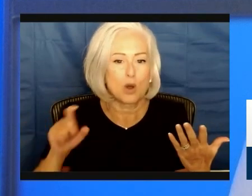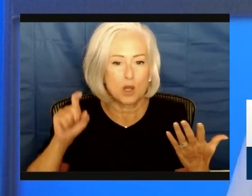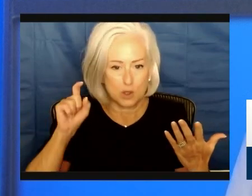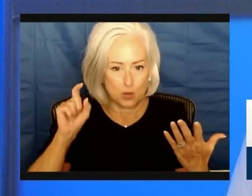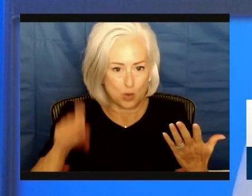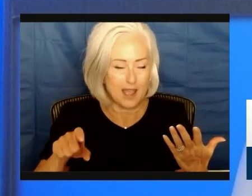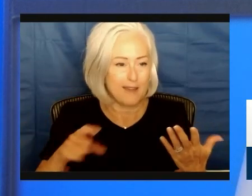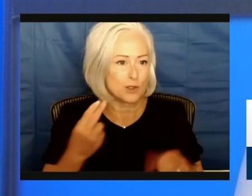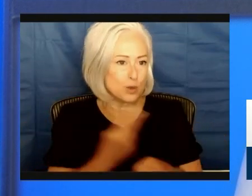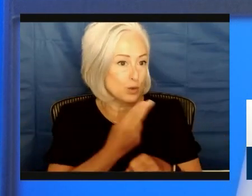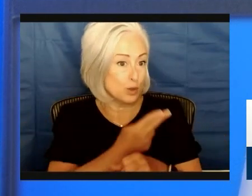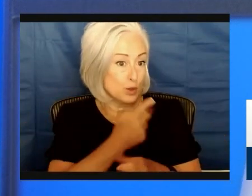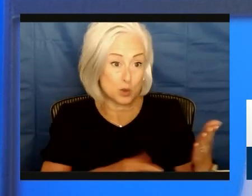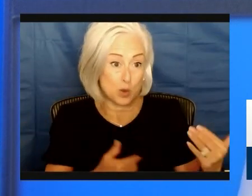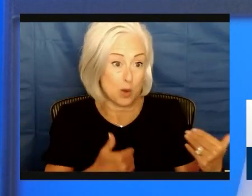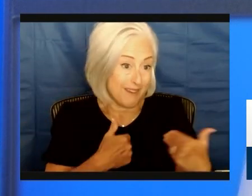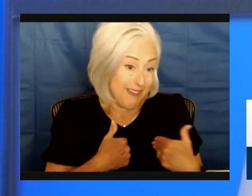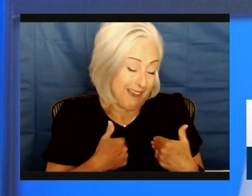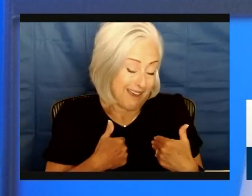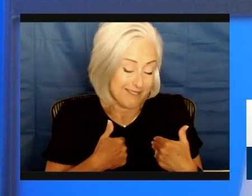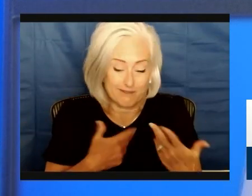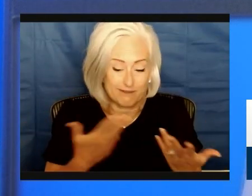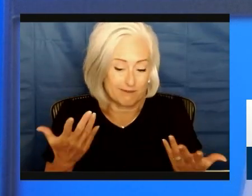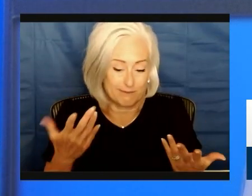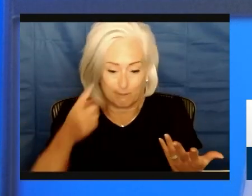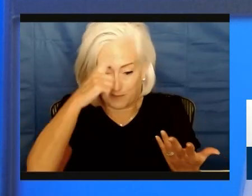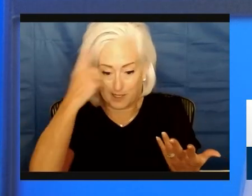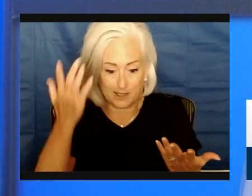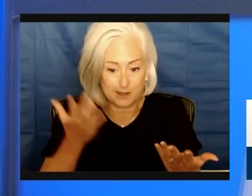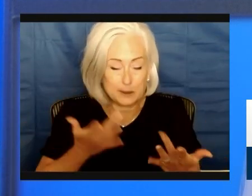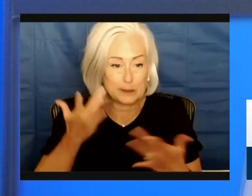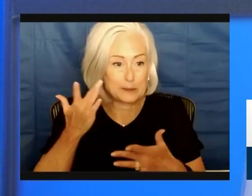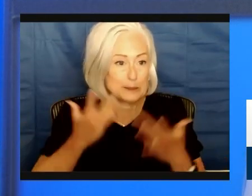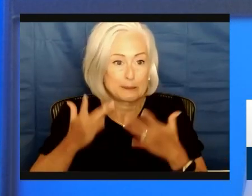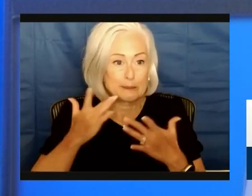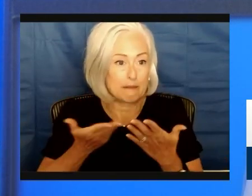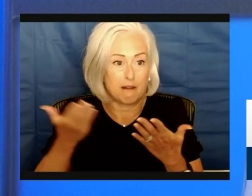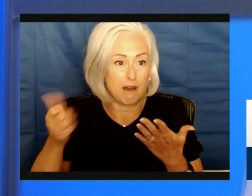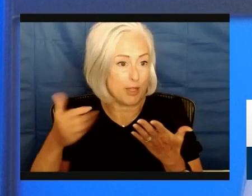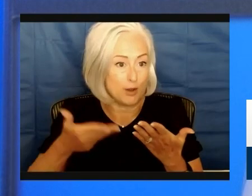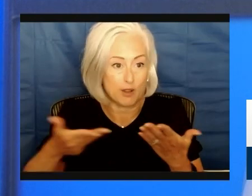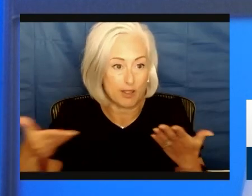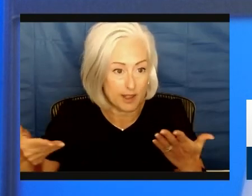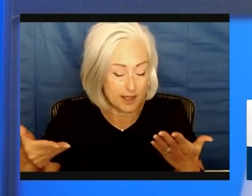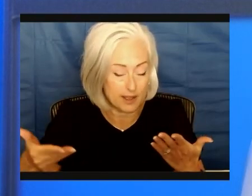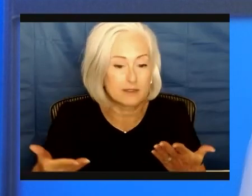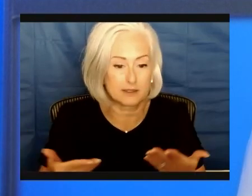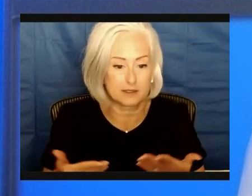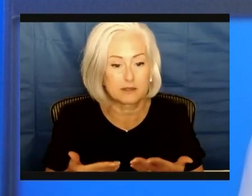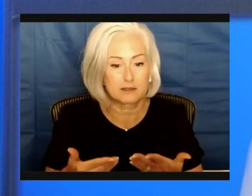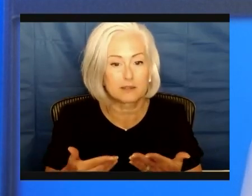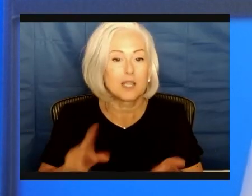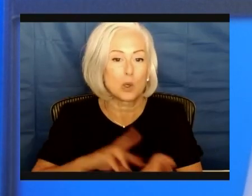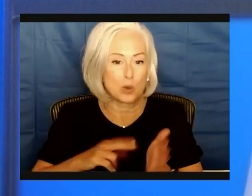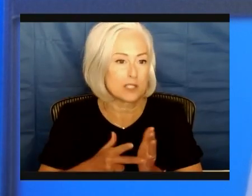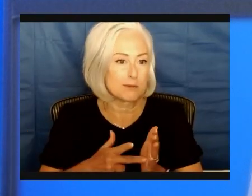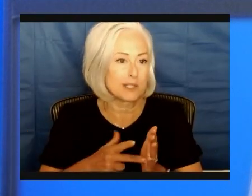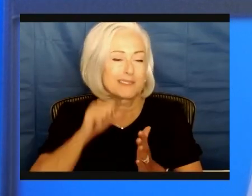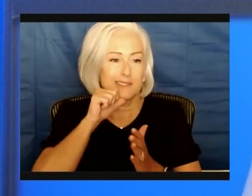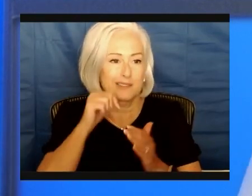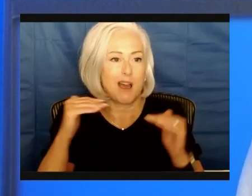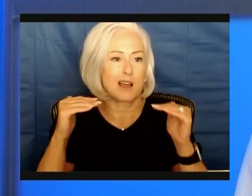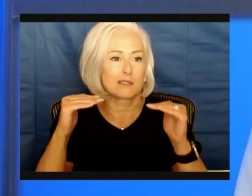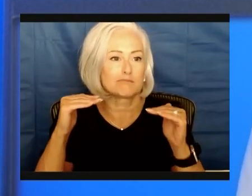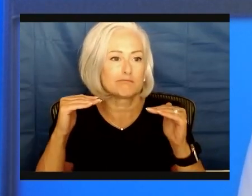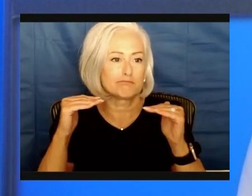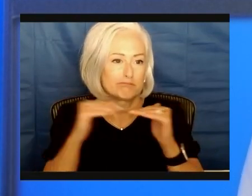first, and you have to, so this will lead to lower outcome. Like the patient may have disability